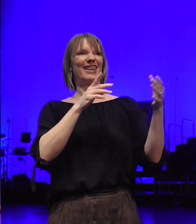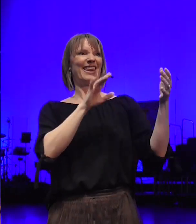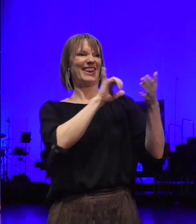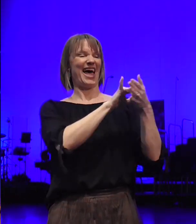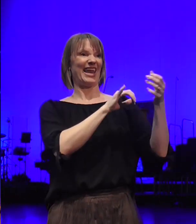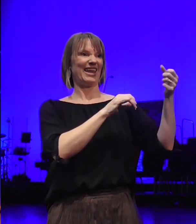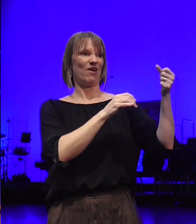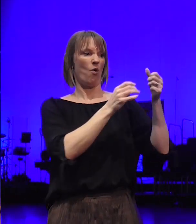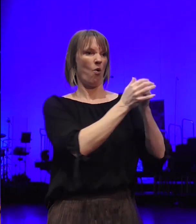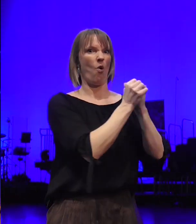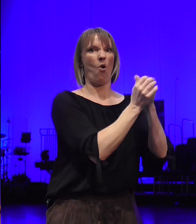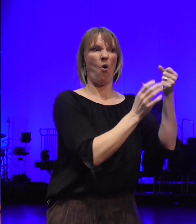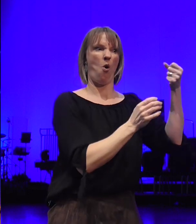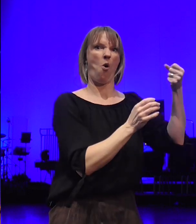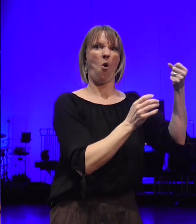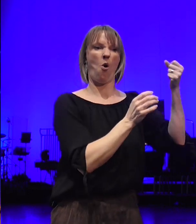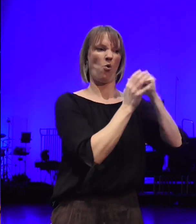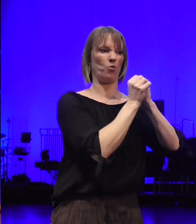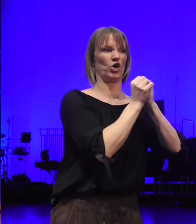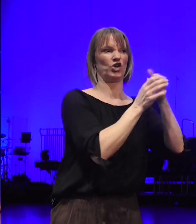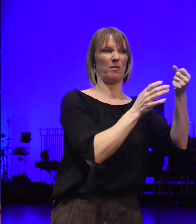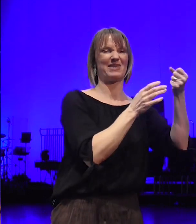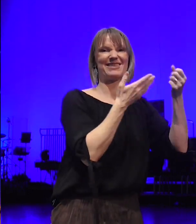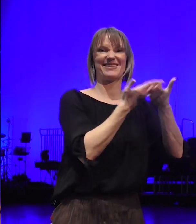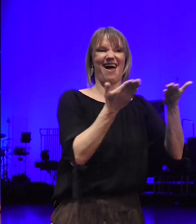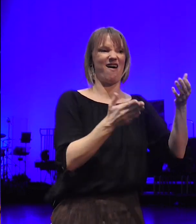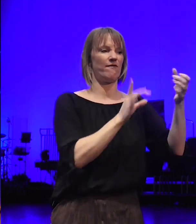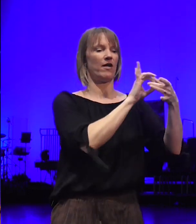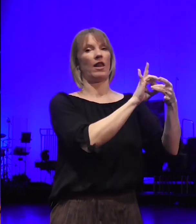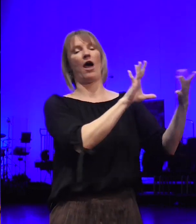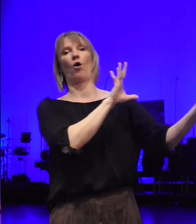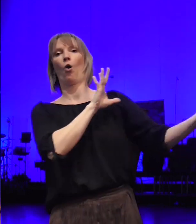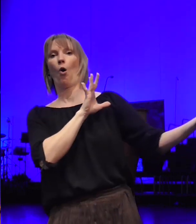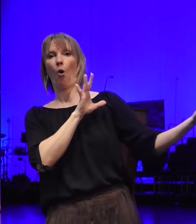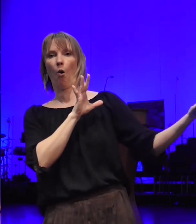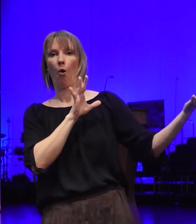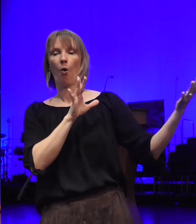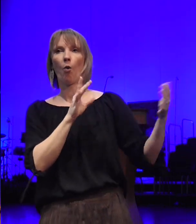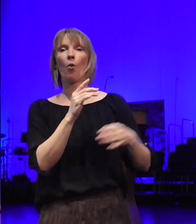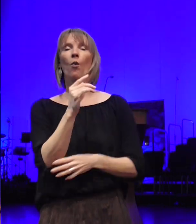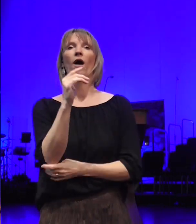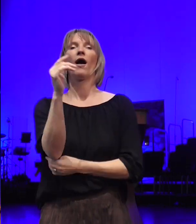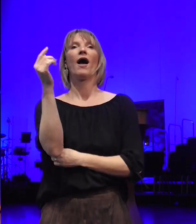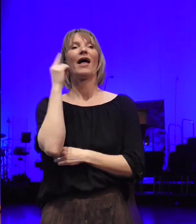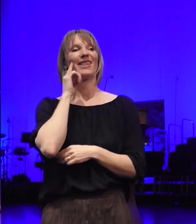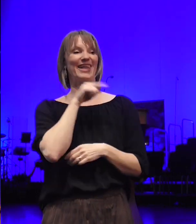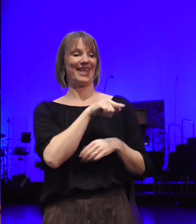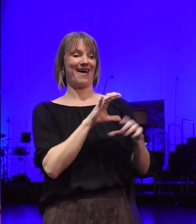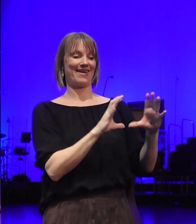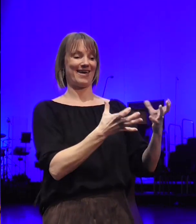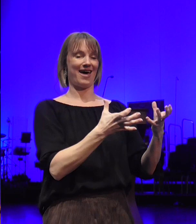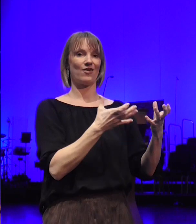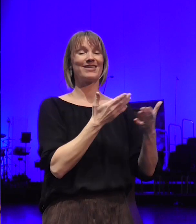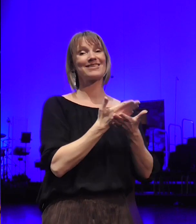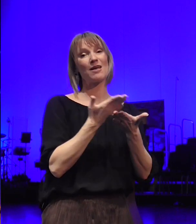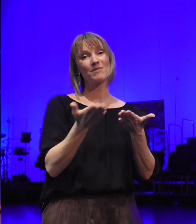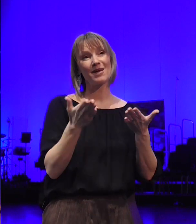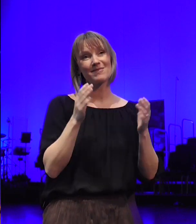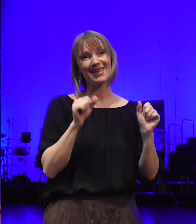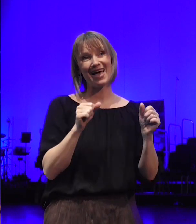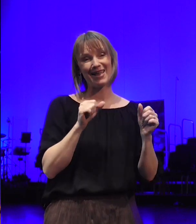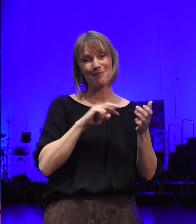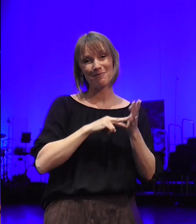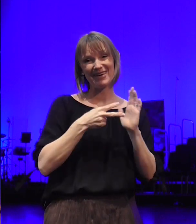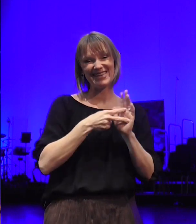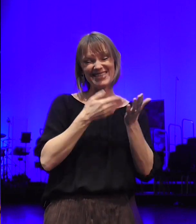clingy, worshipy energy of stuff. I also think that in this category sometimes includes substances.